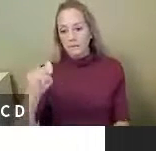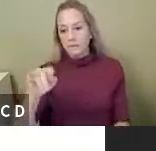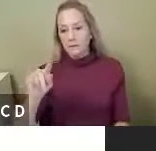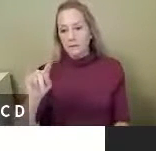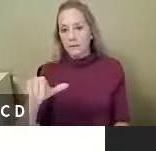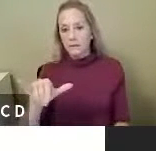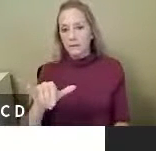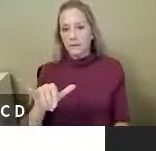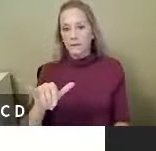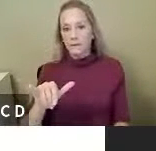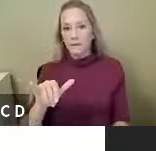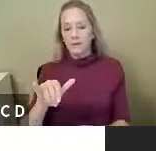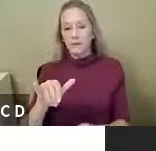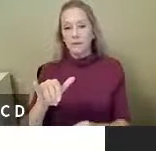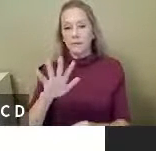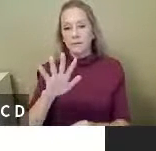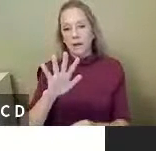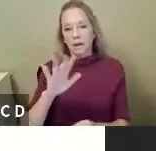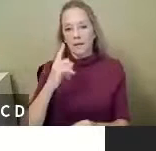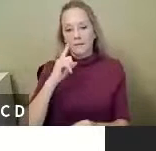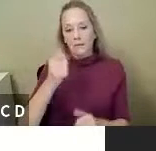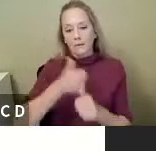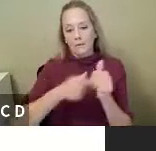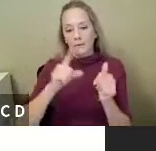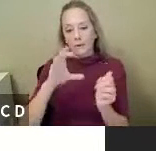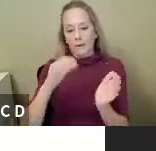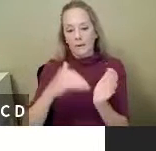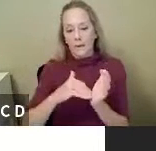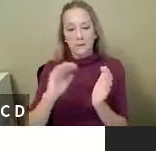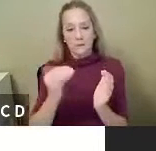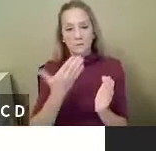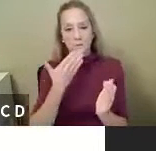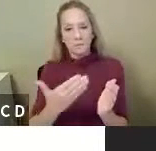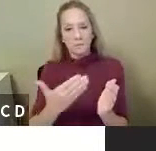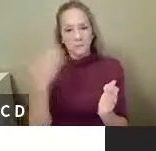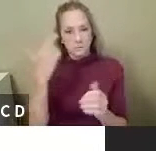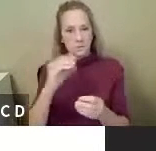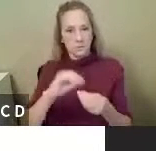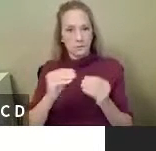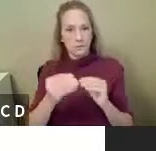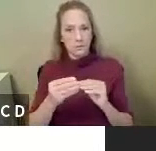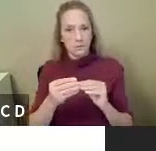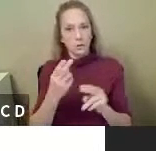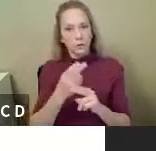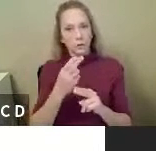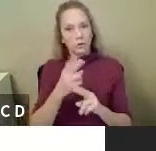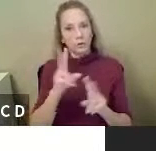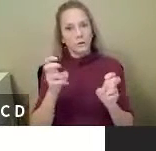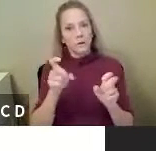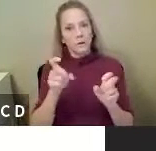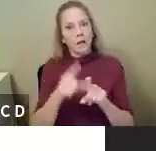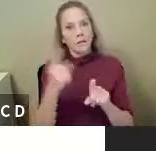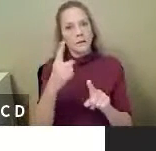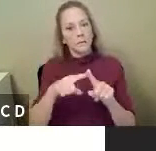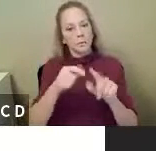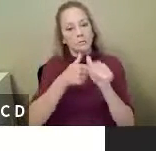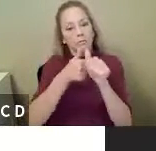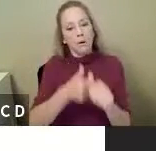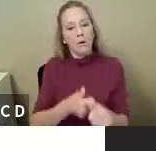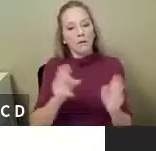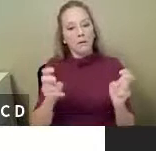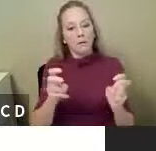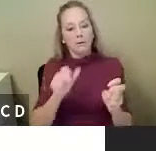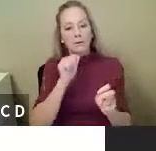cases per 100,000 sound reasonable. I think we should use these as guidelines, not hard, fast, okay, if we hit